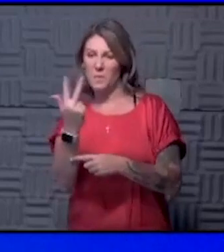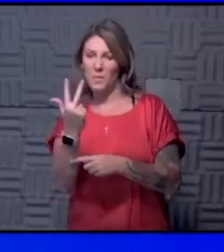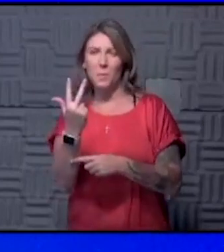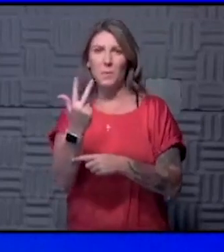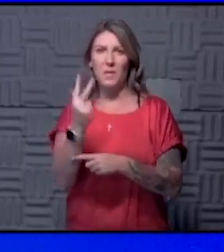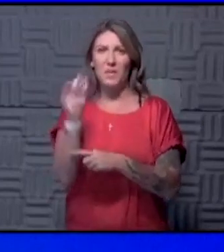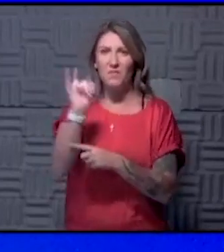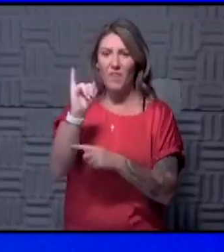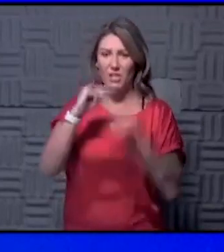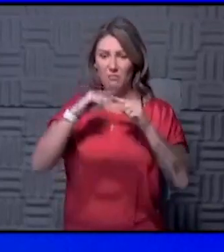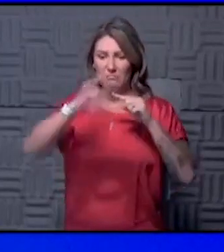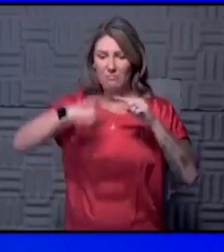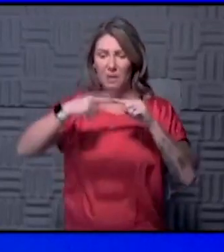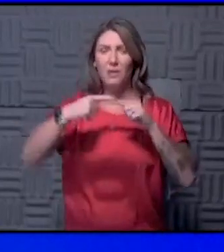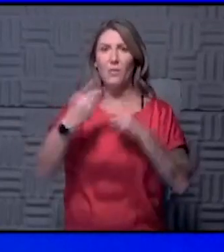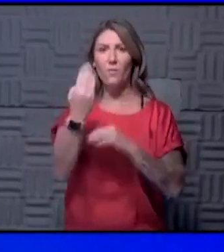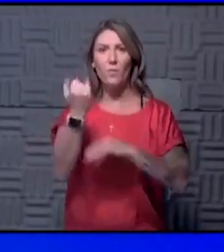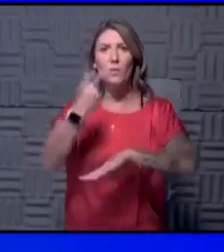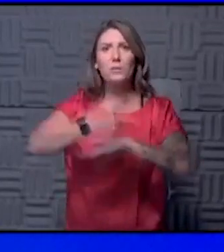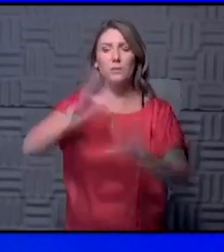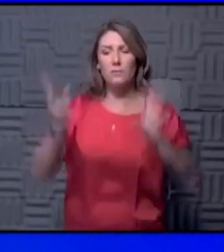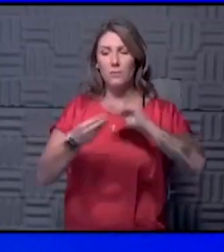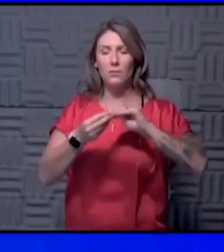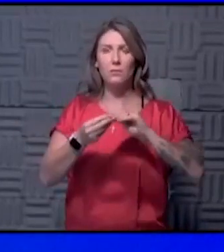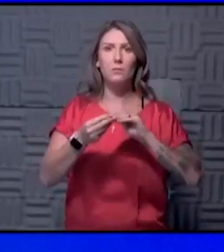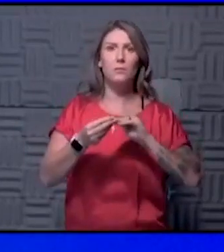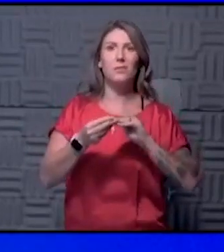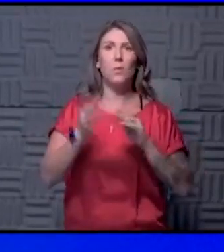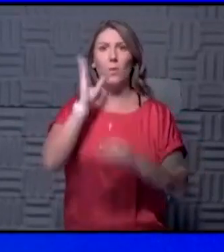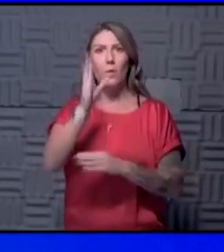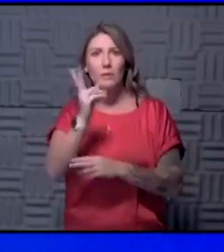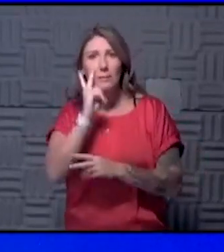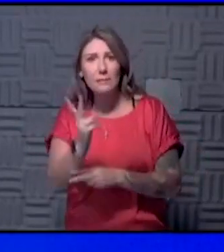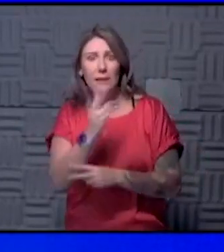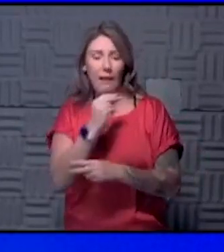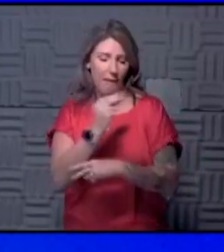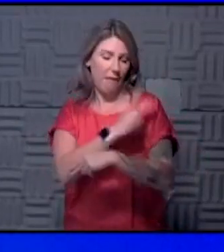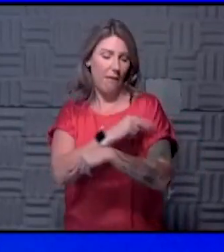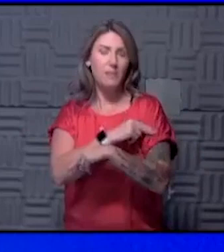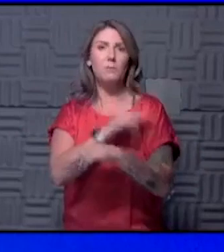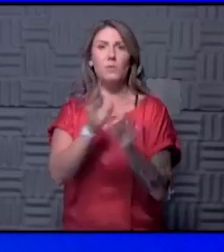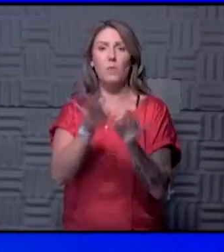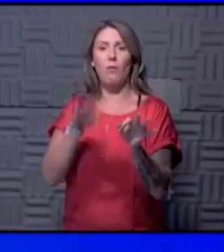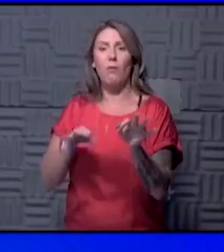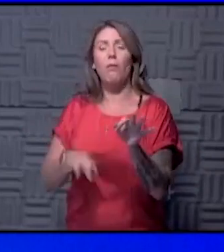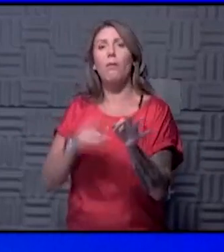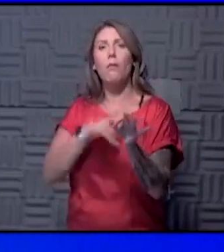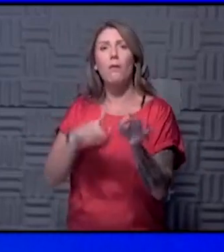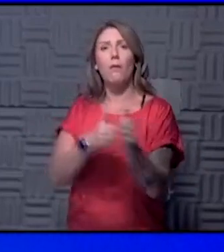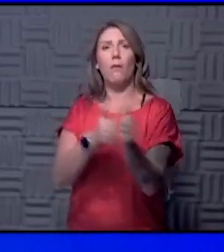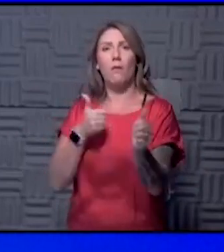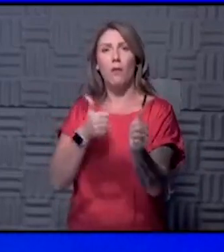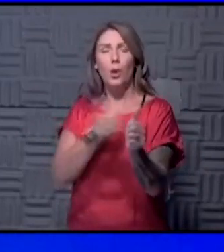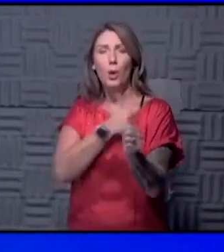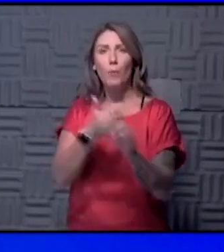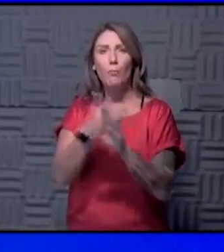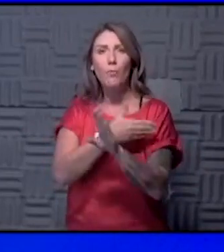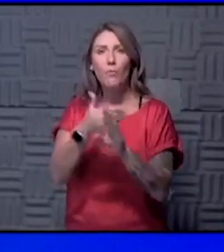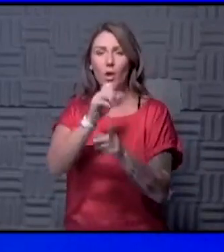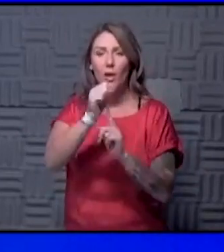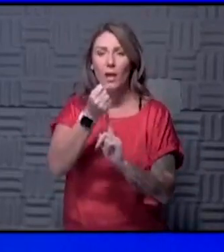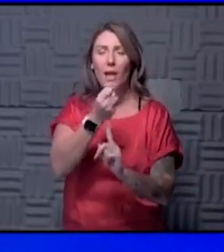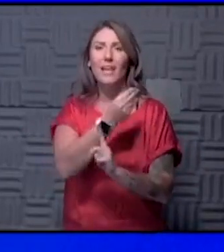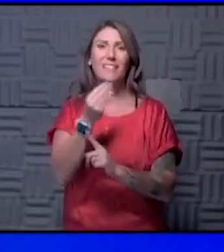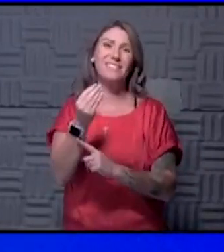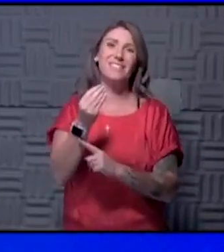cycles, so those 14-day incubation periods, to really start to see. And we know hospitalizations lag behind cases, and we know deaths lag behind hospitalizations as